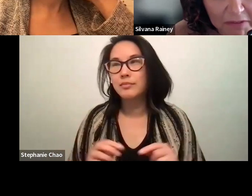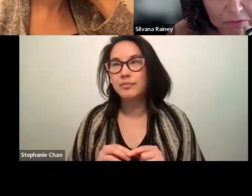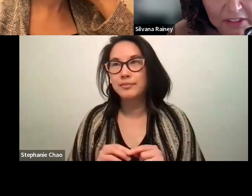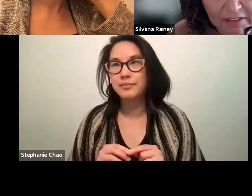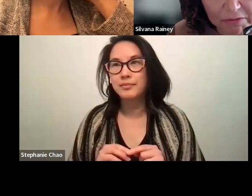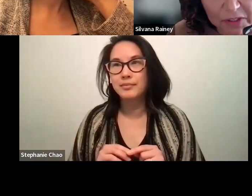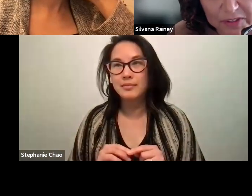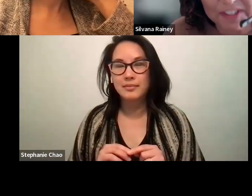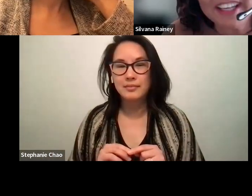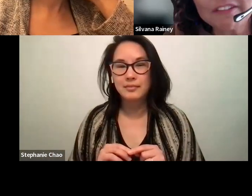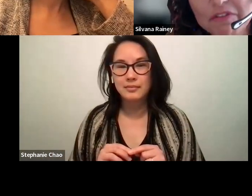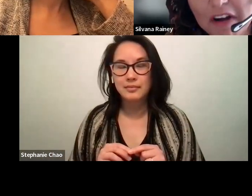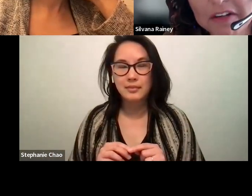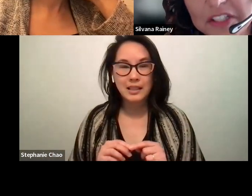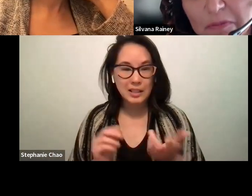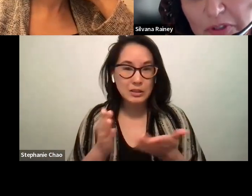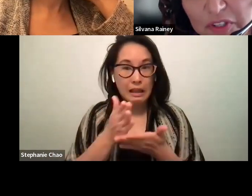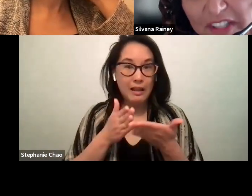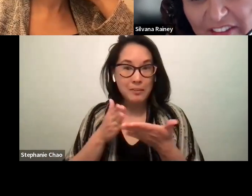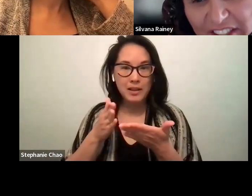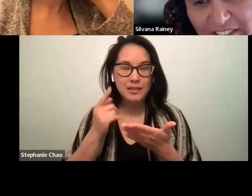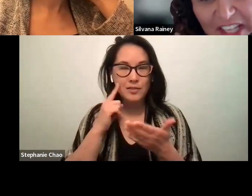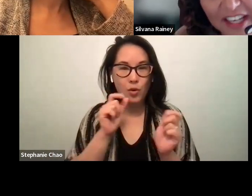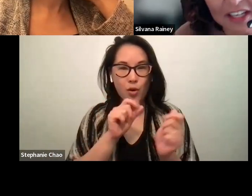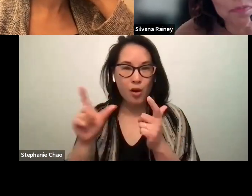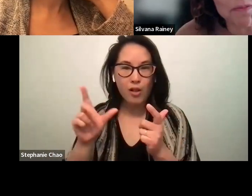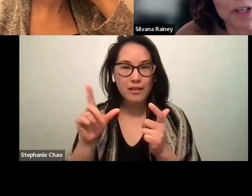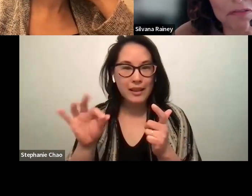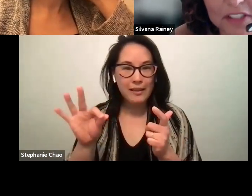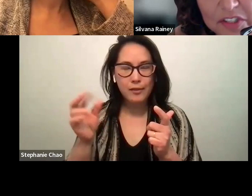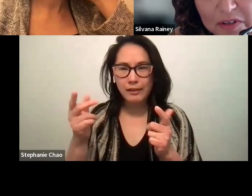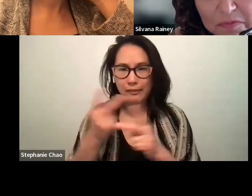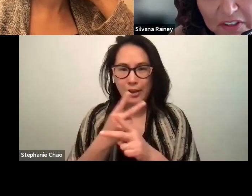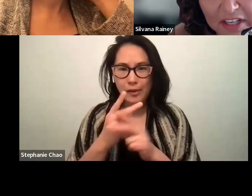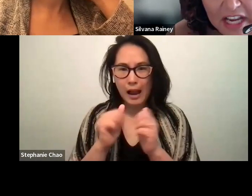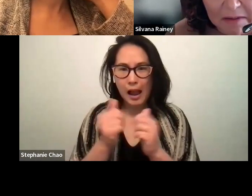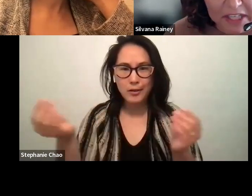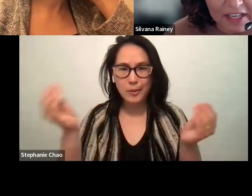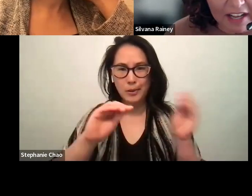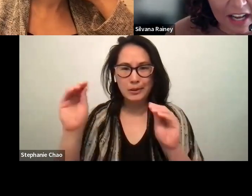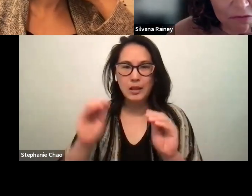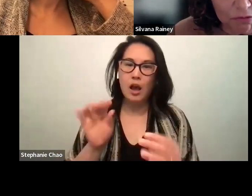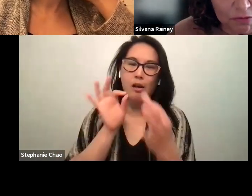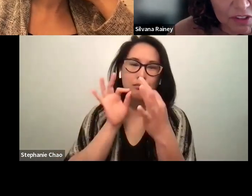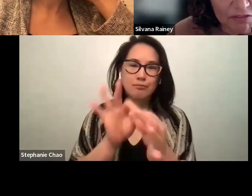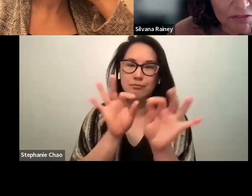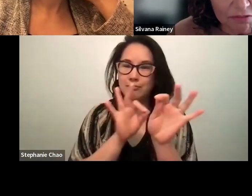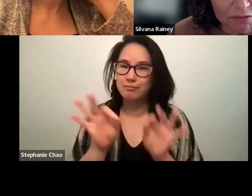them that if we find a way to put together, it would be a perfect description. But